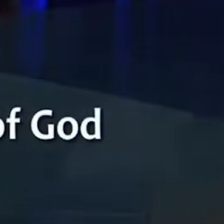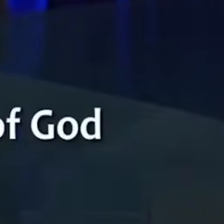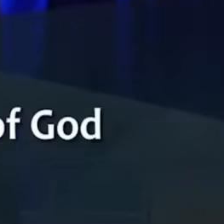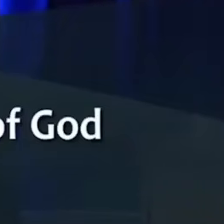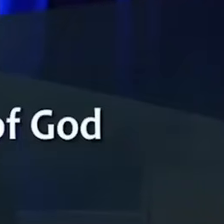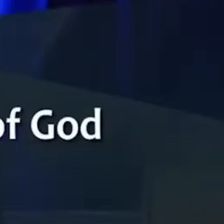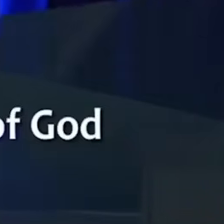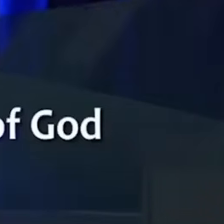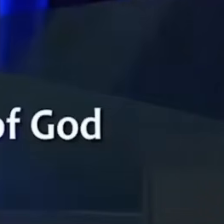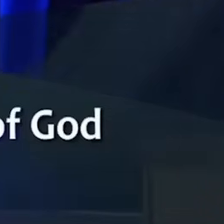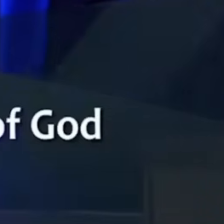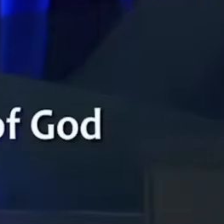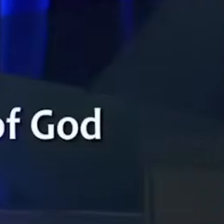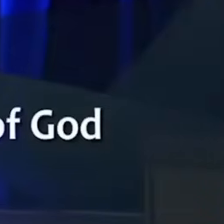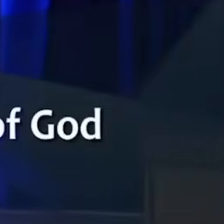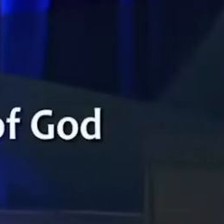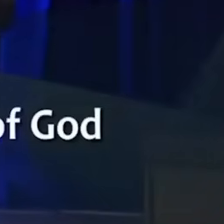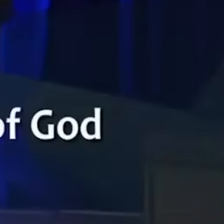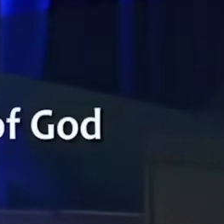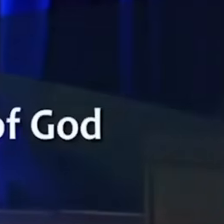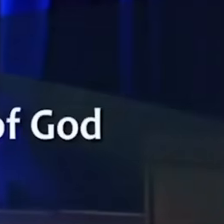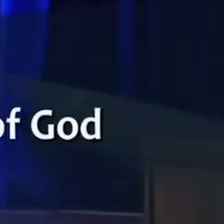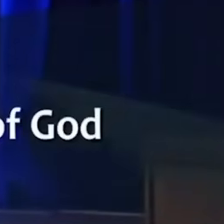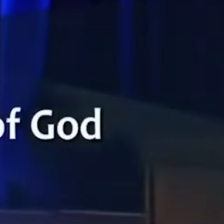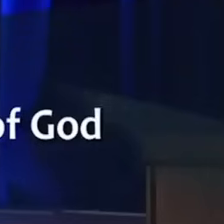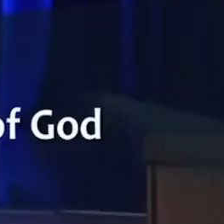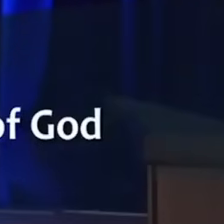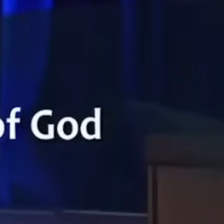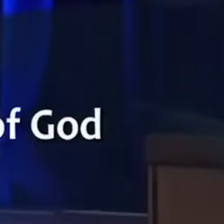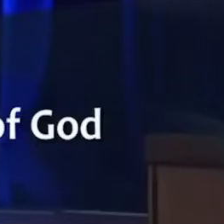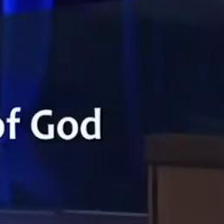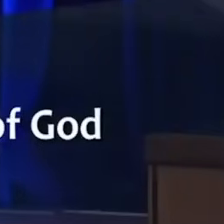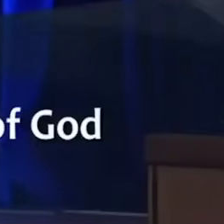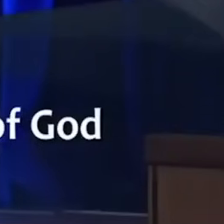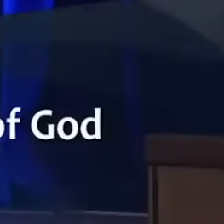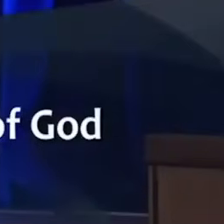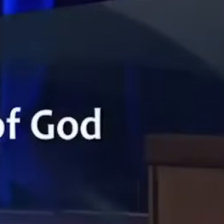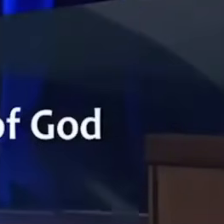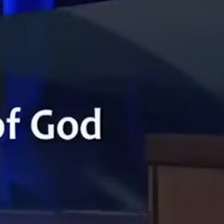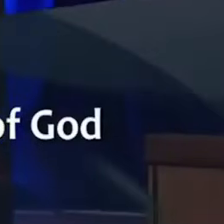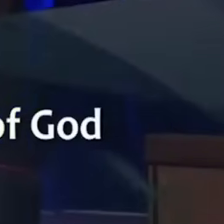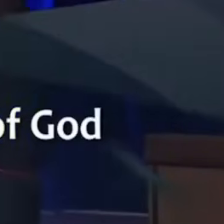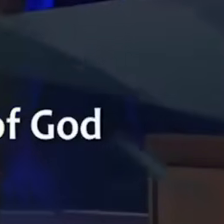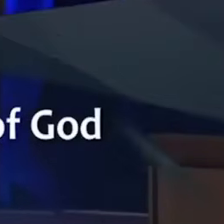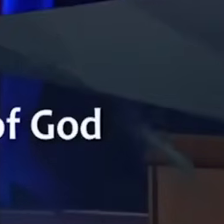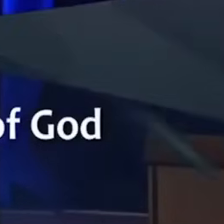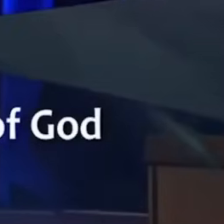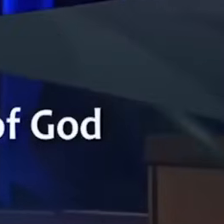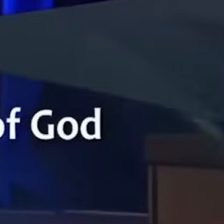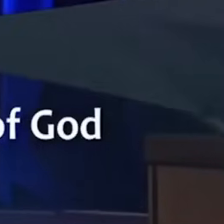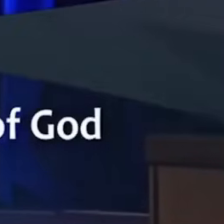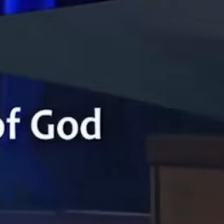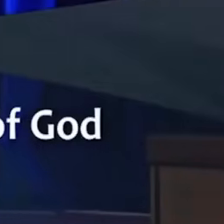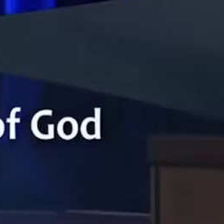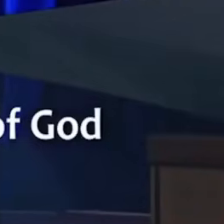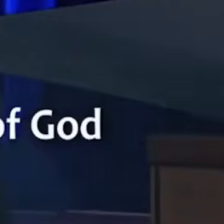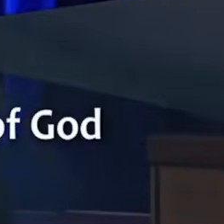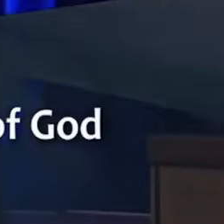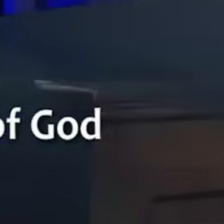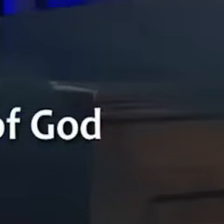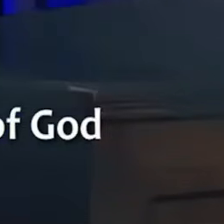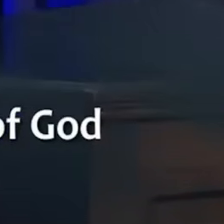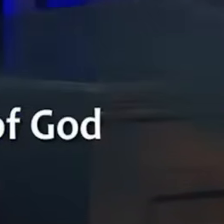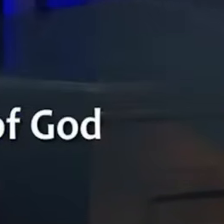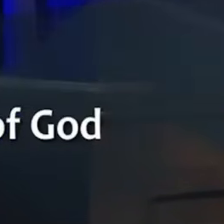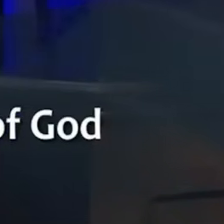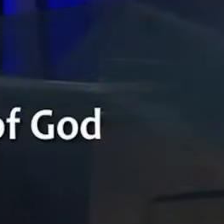intimate understanding. God says, I'm well aware of what you're dealing with. I'm intimately